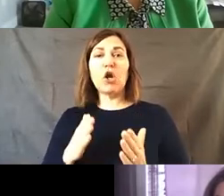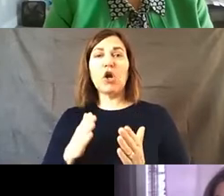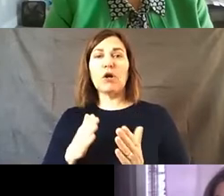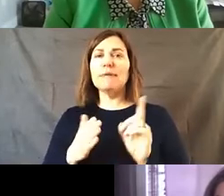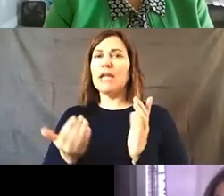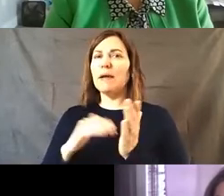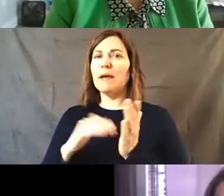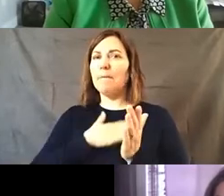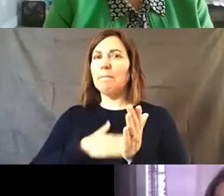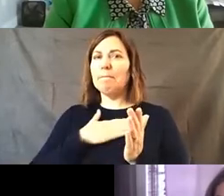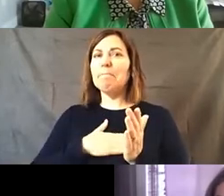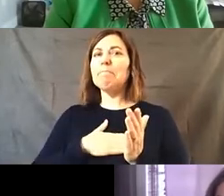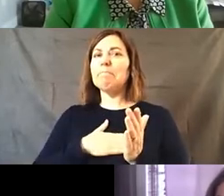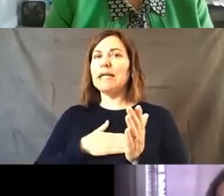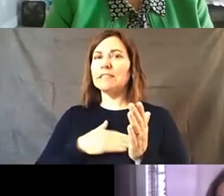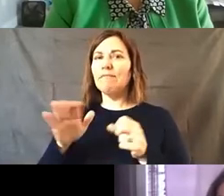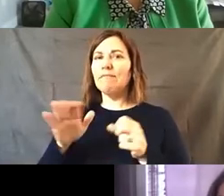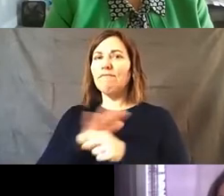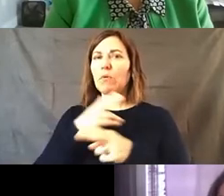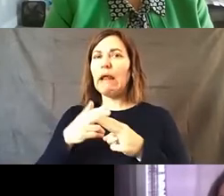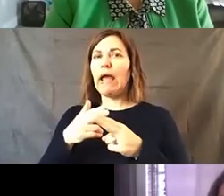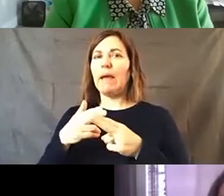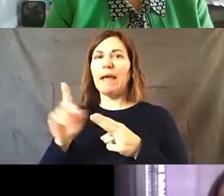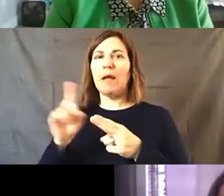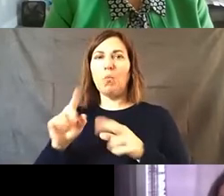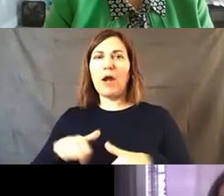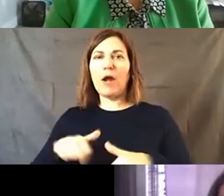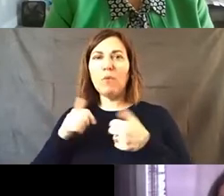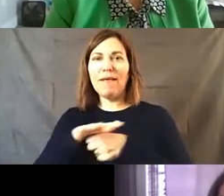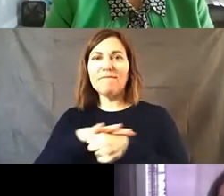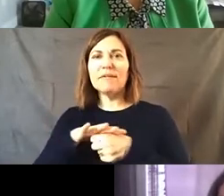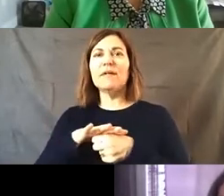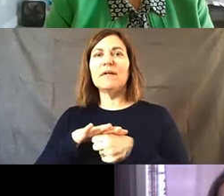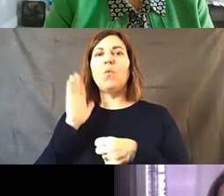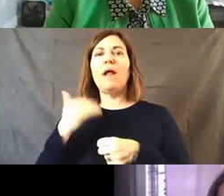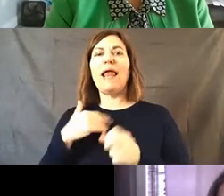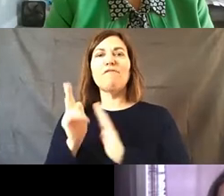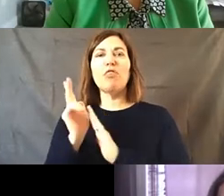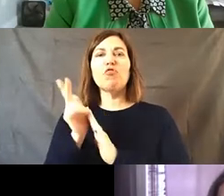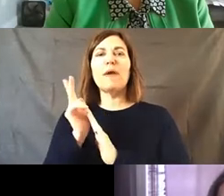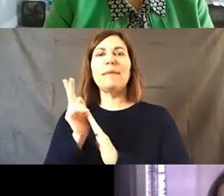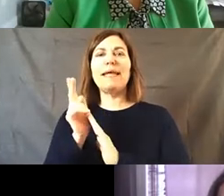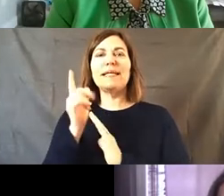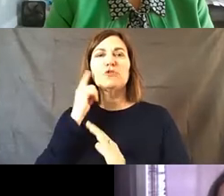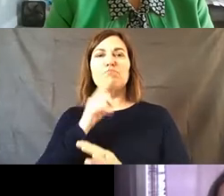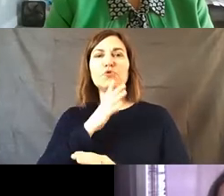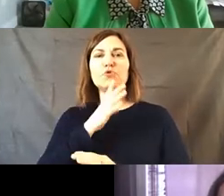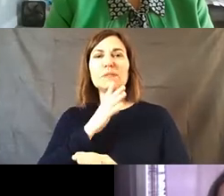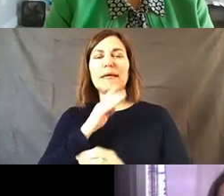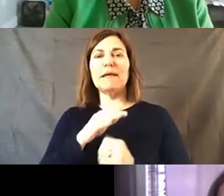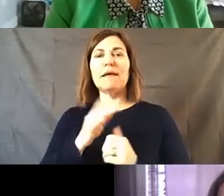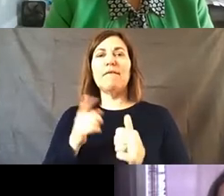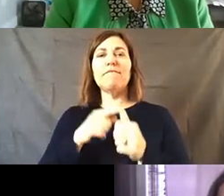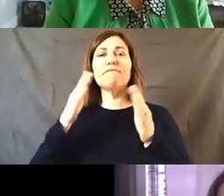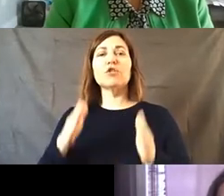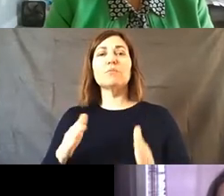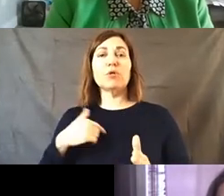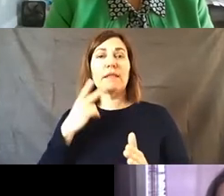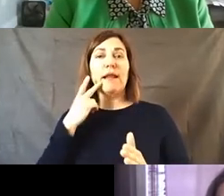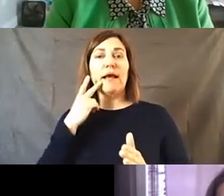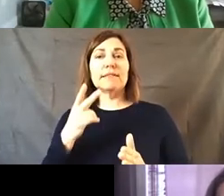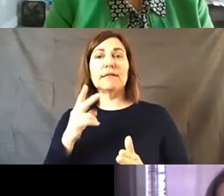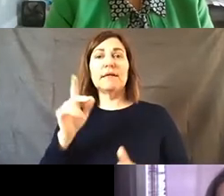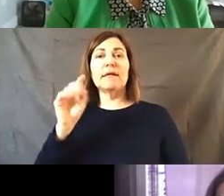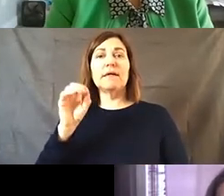state your name and neighborhood for the record. You'll have 3 minutes in which to speak. The first person that I see is